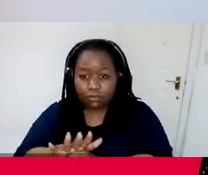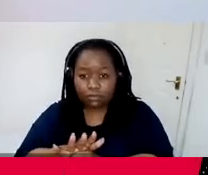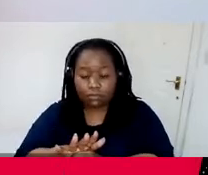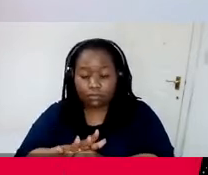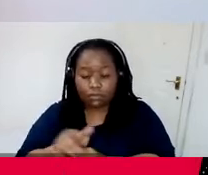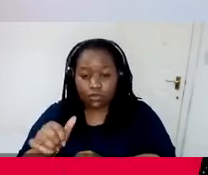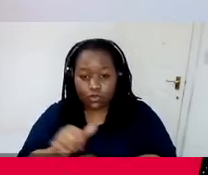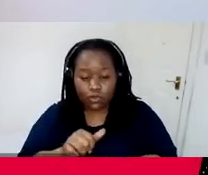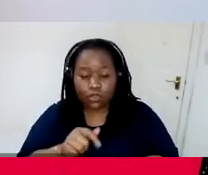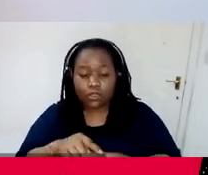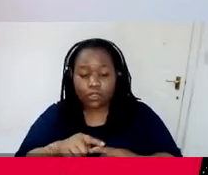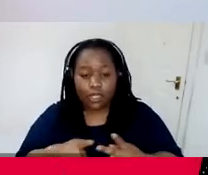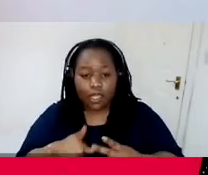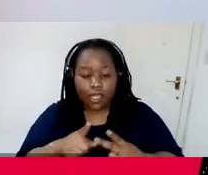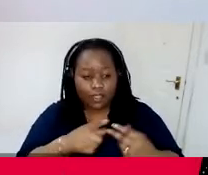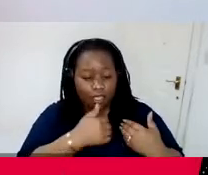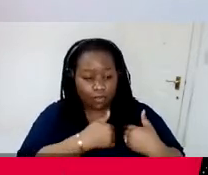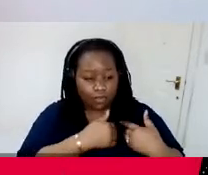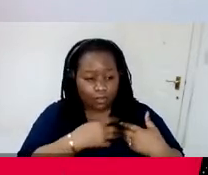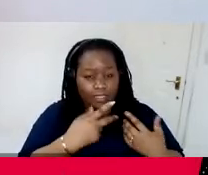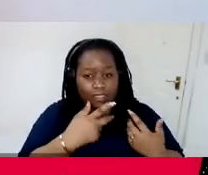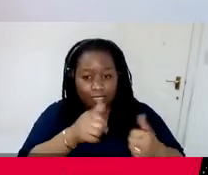The accountability and redress